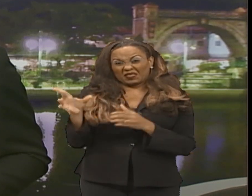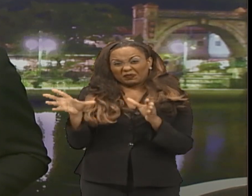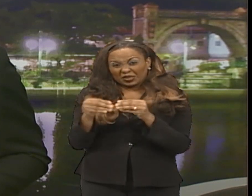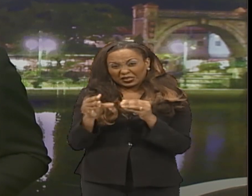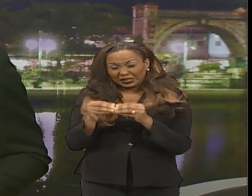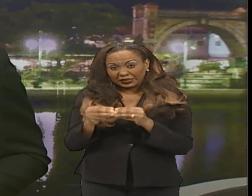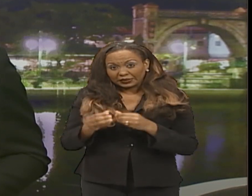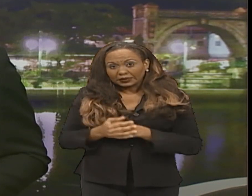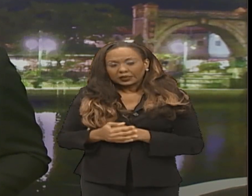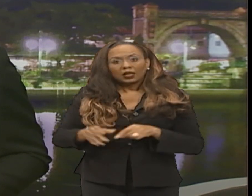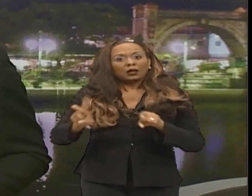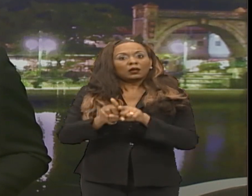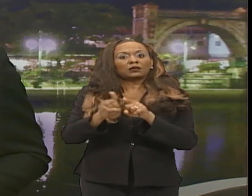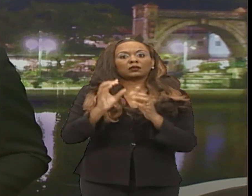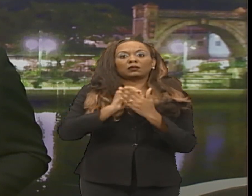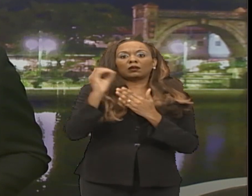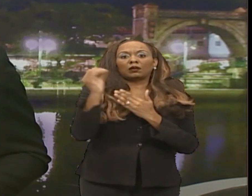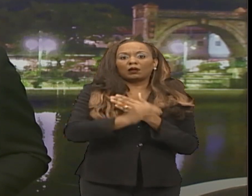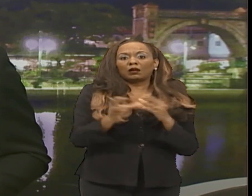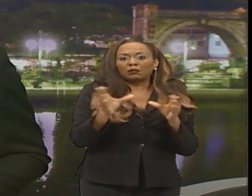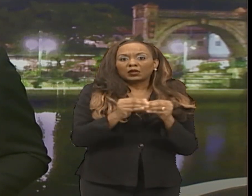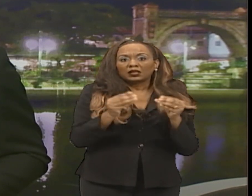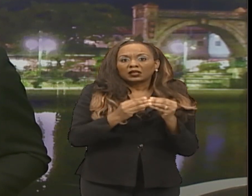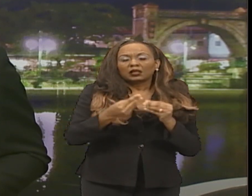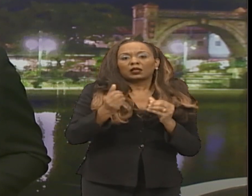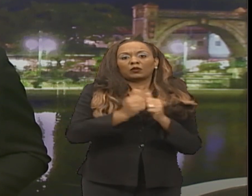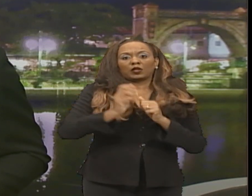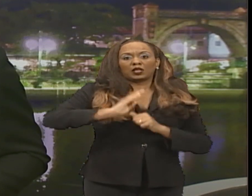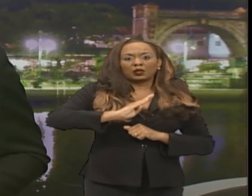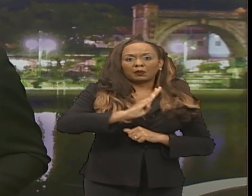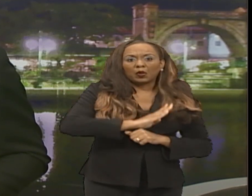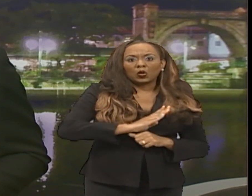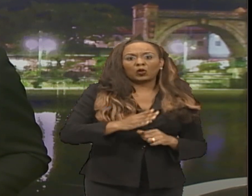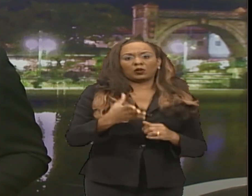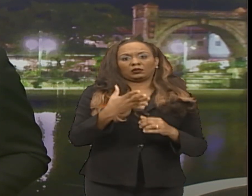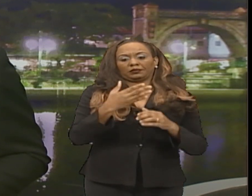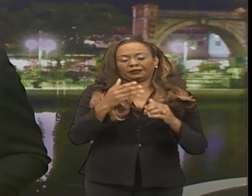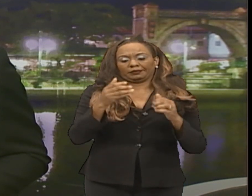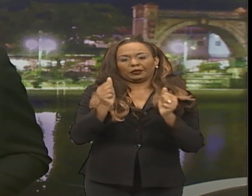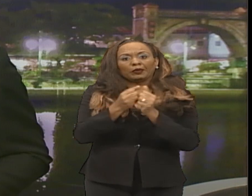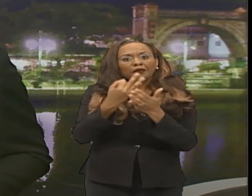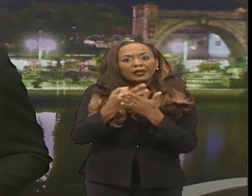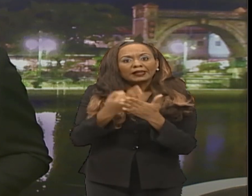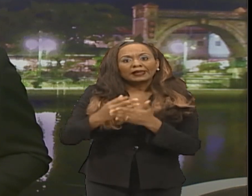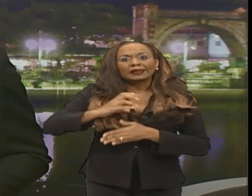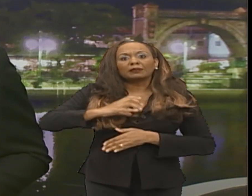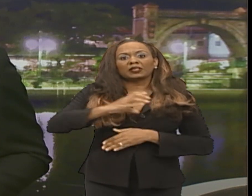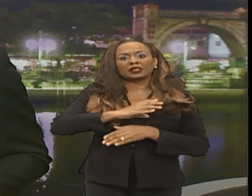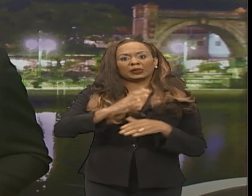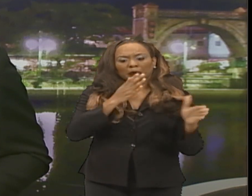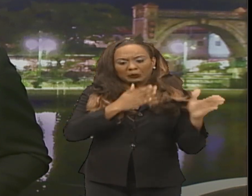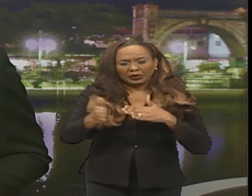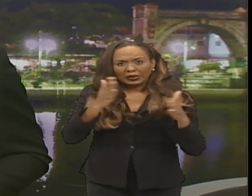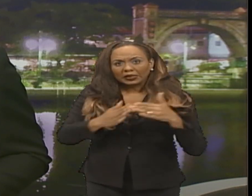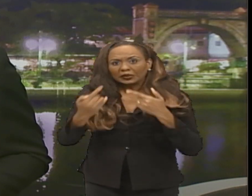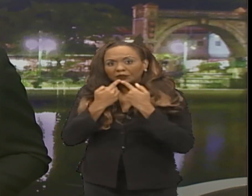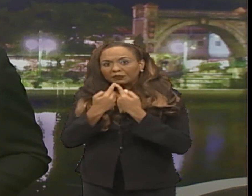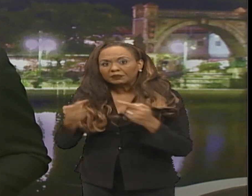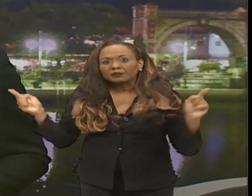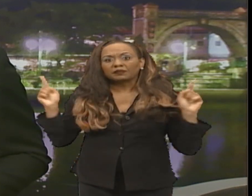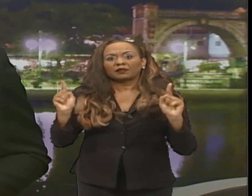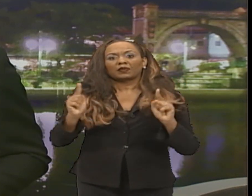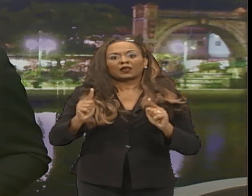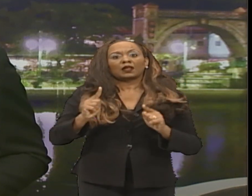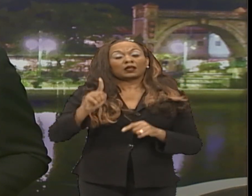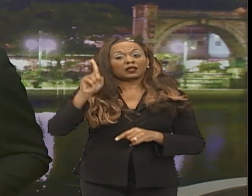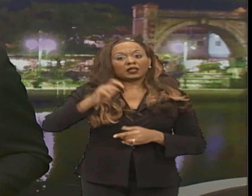attended meetings in October with the board's establishments and audit and finance committees, where plans were announced that the expenditure